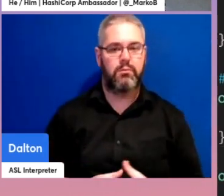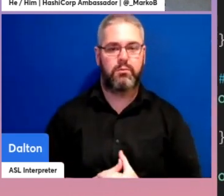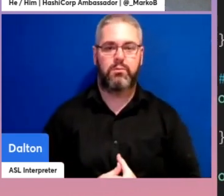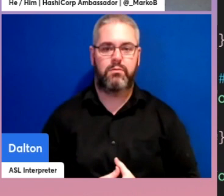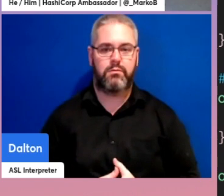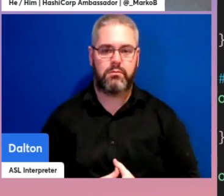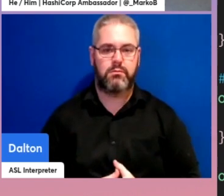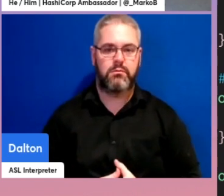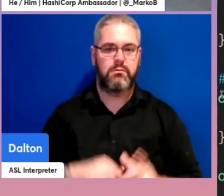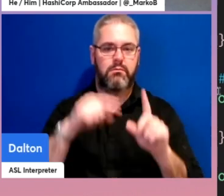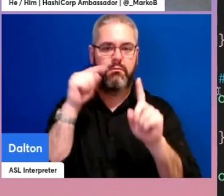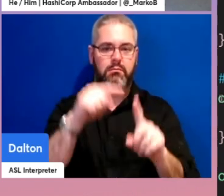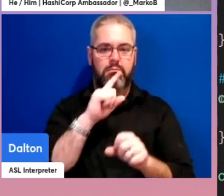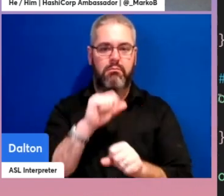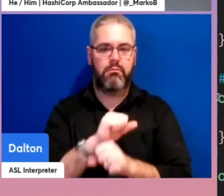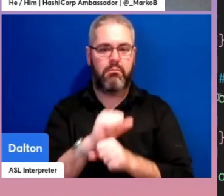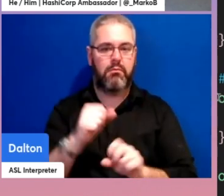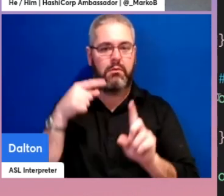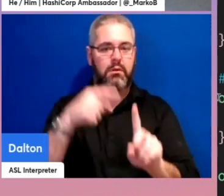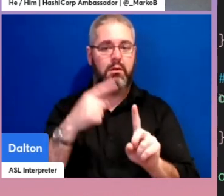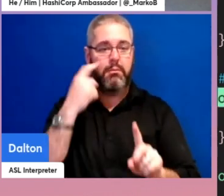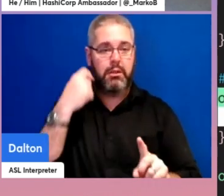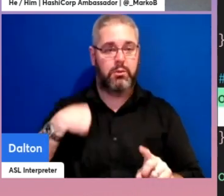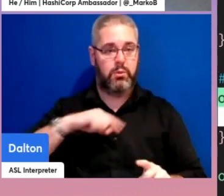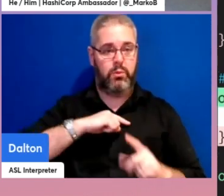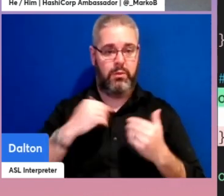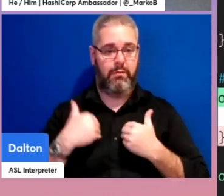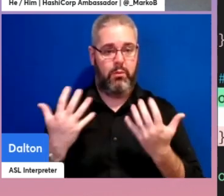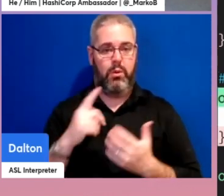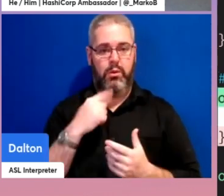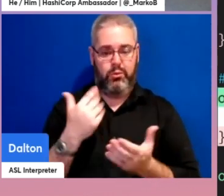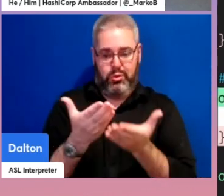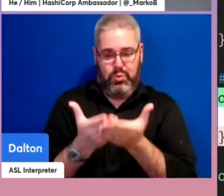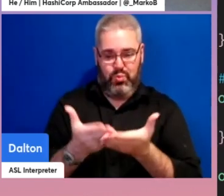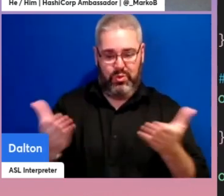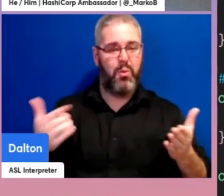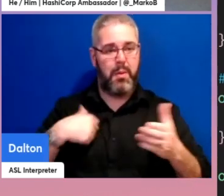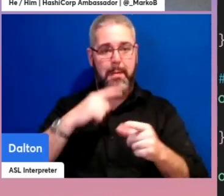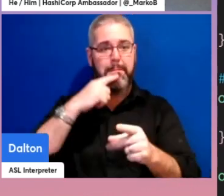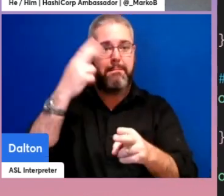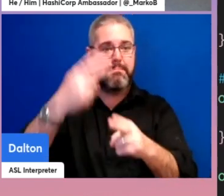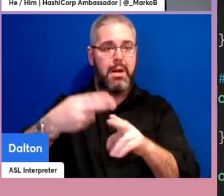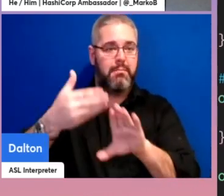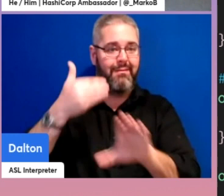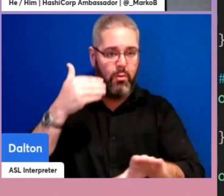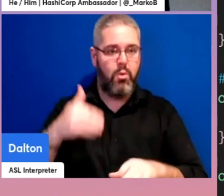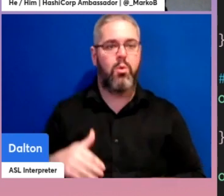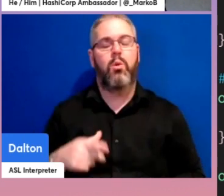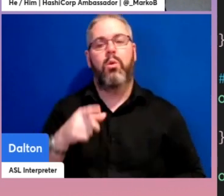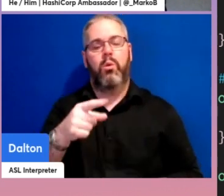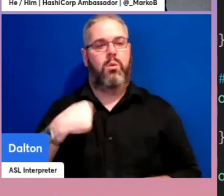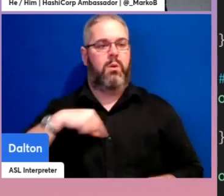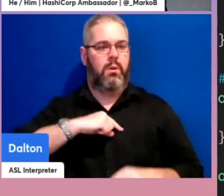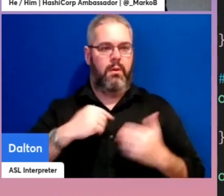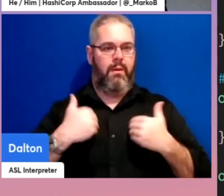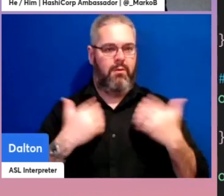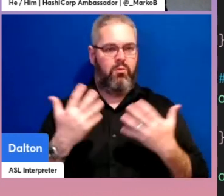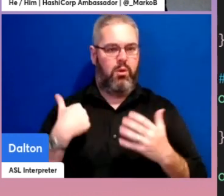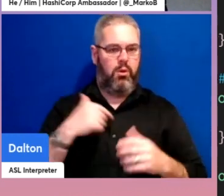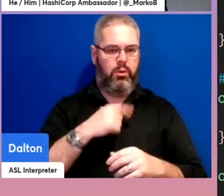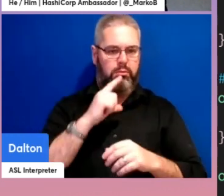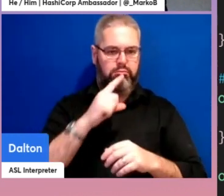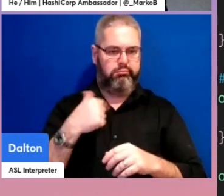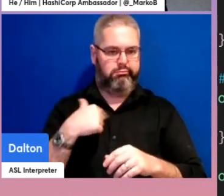And at this point, we're just overriding some resources. What I mentioned before, we're gonna be overriding the resource